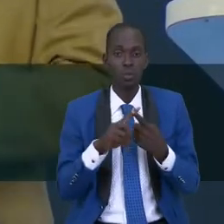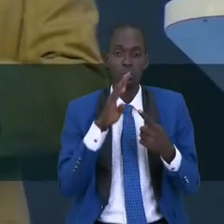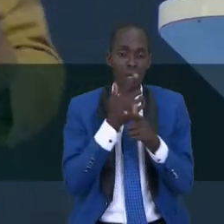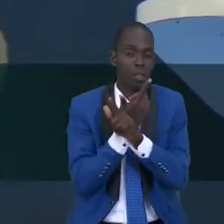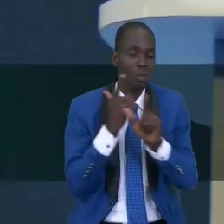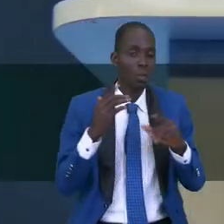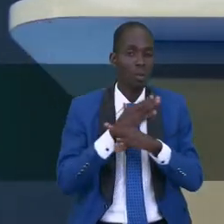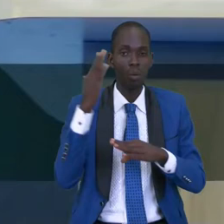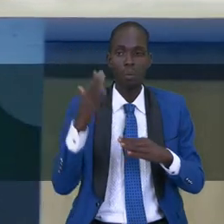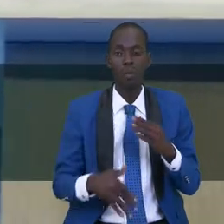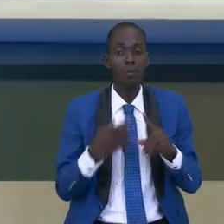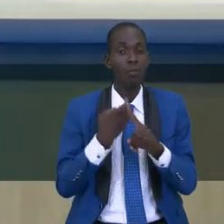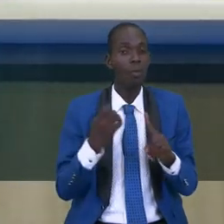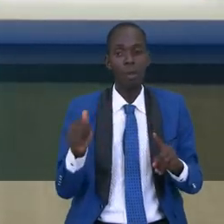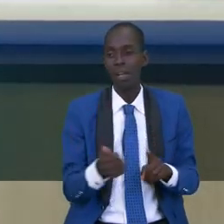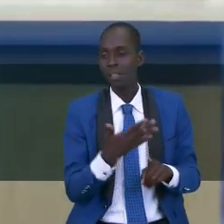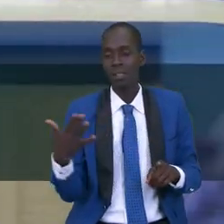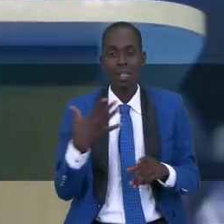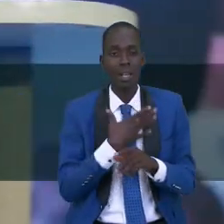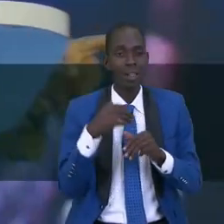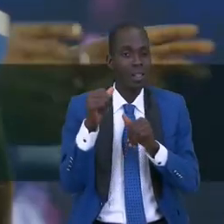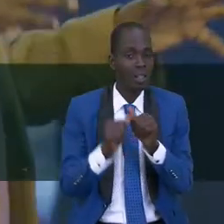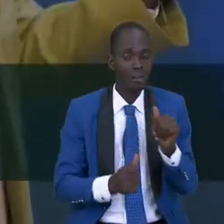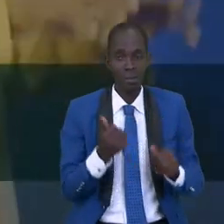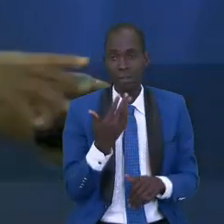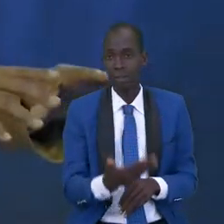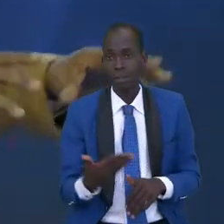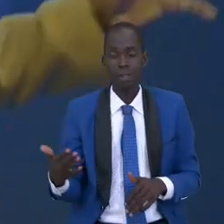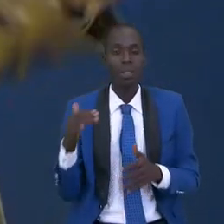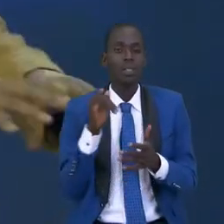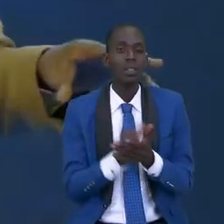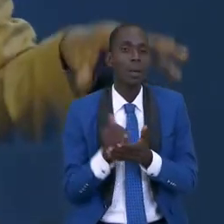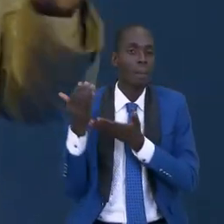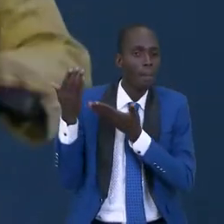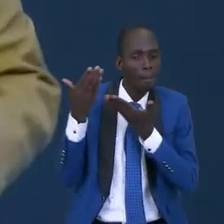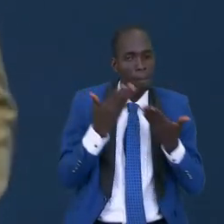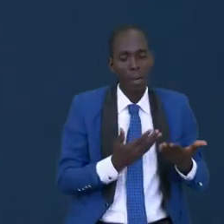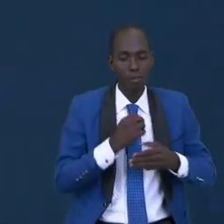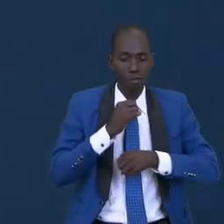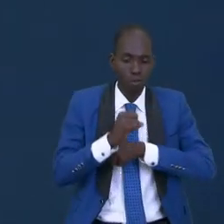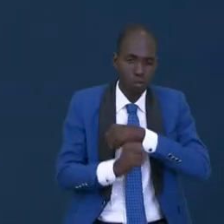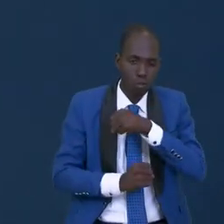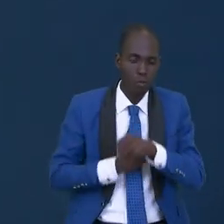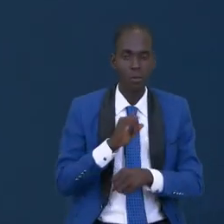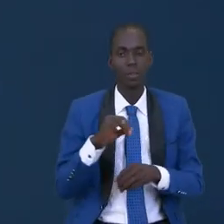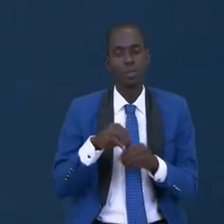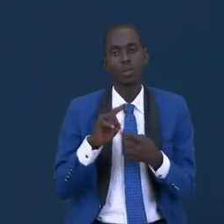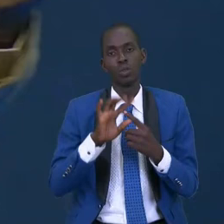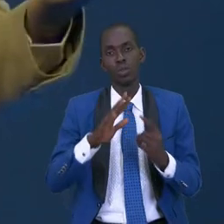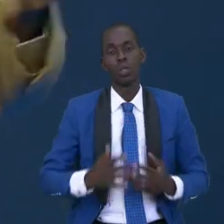completely from anything and everything that brings suffering into your